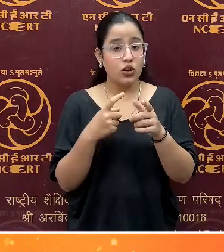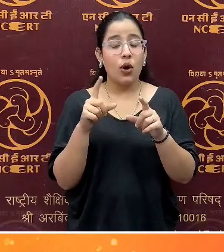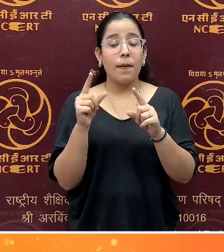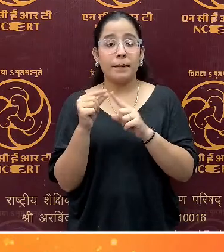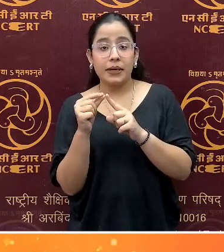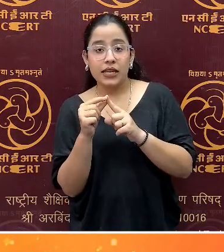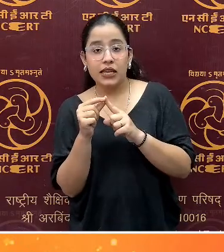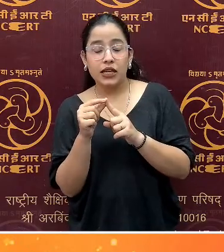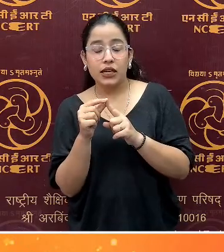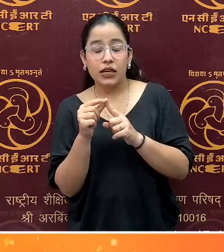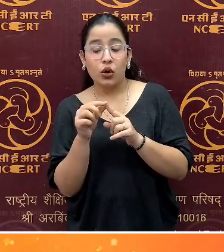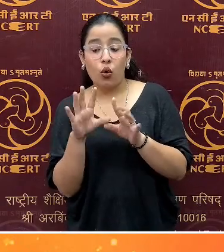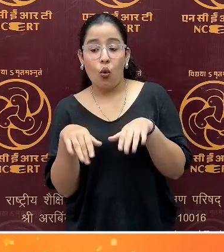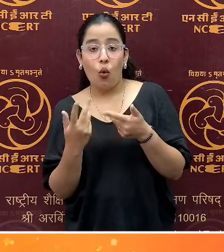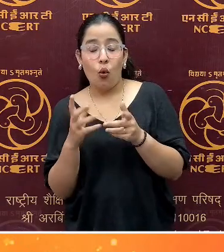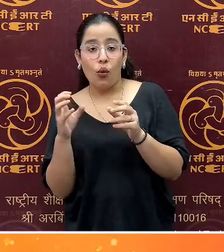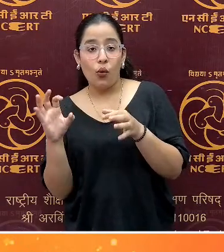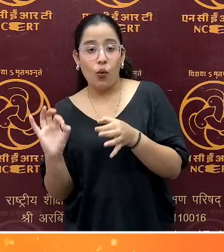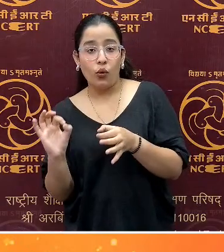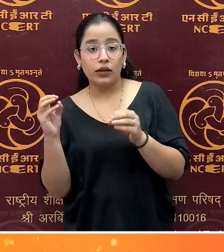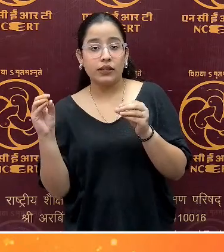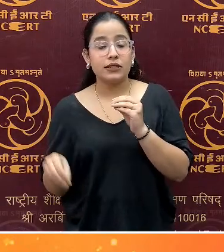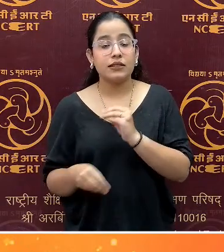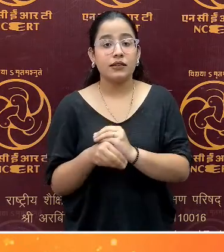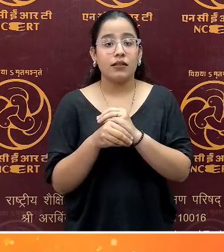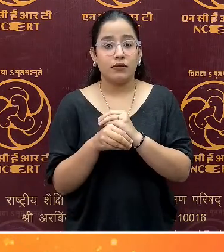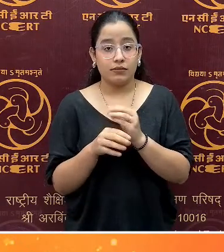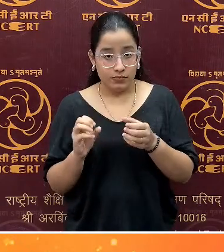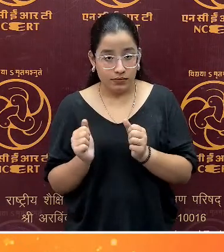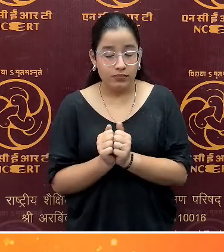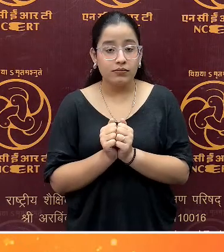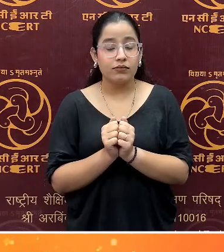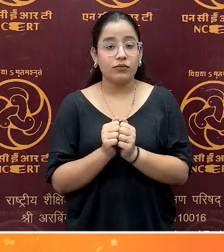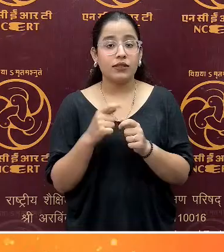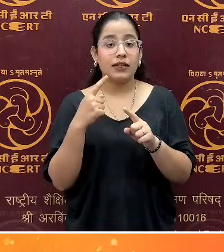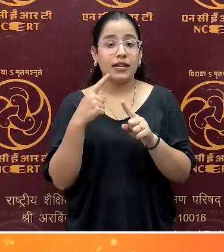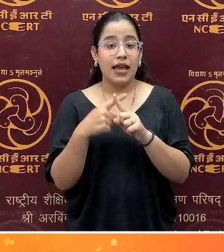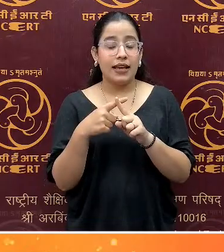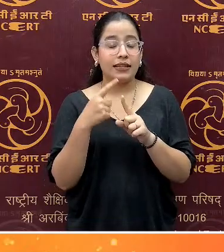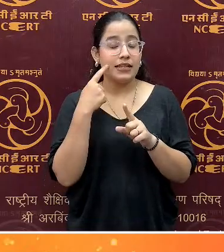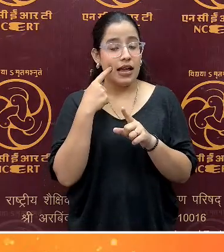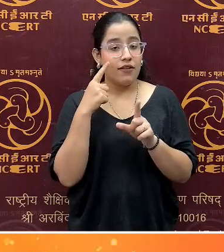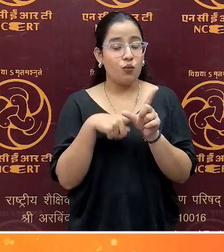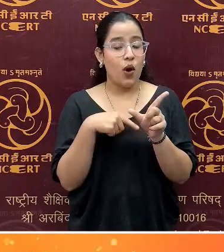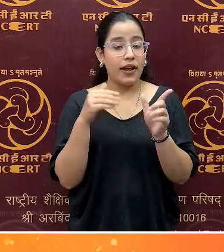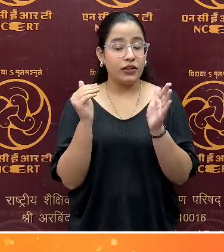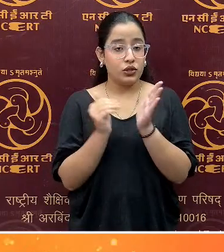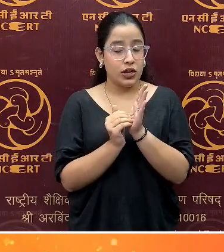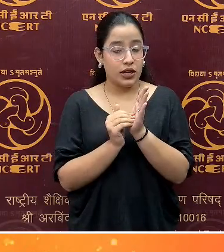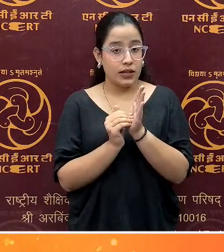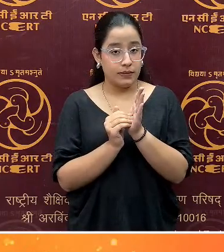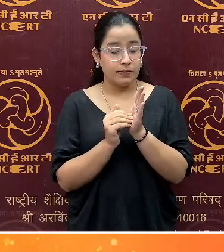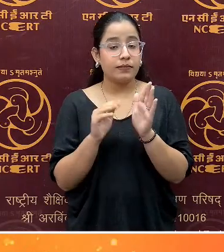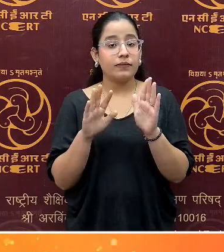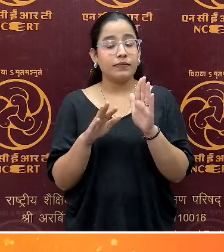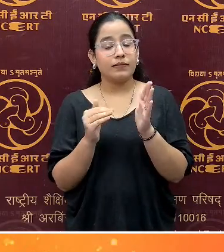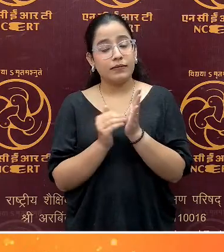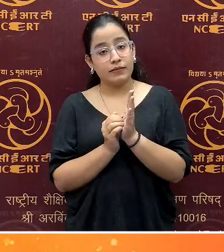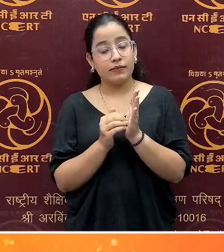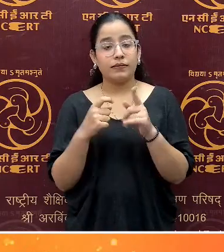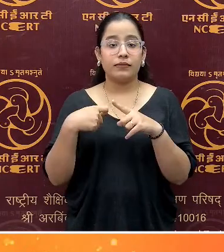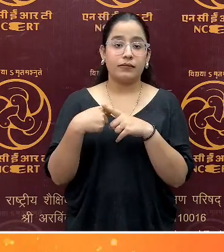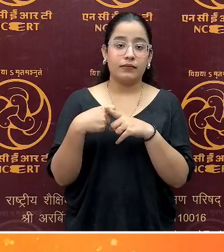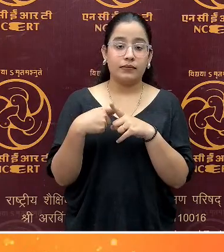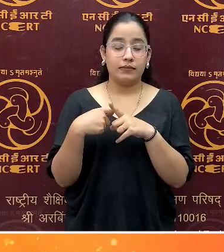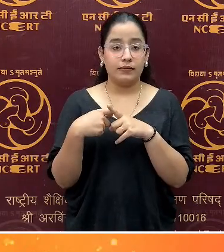O is xi plus yj plus zk. So we have